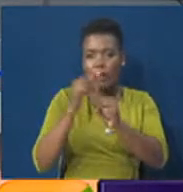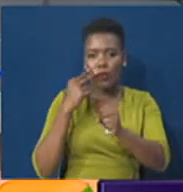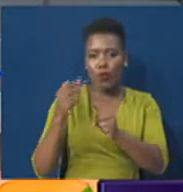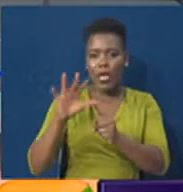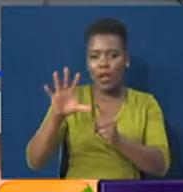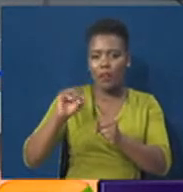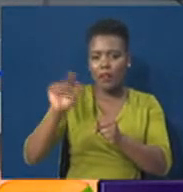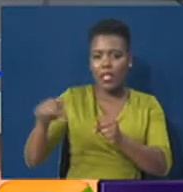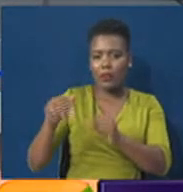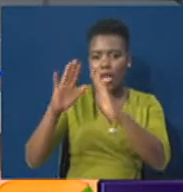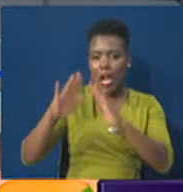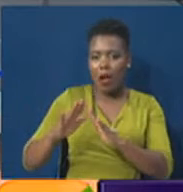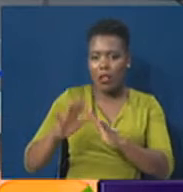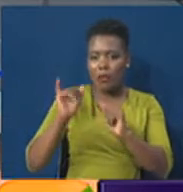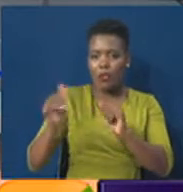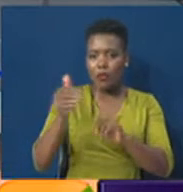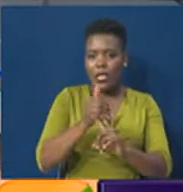time?